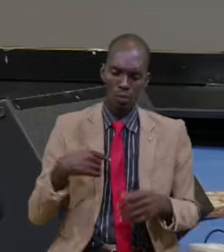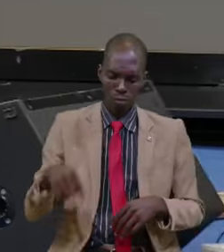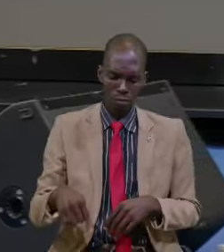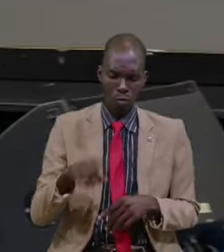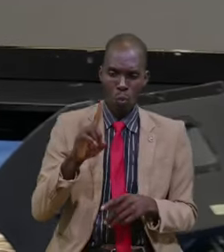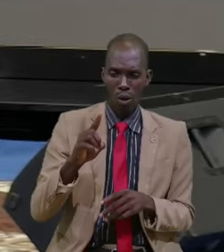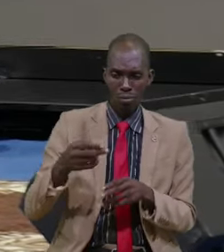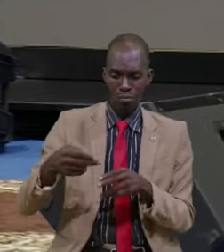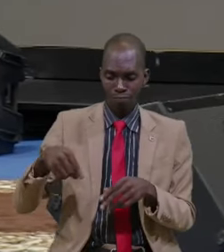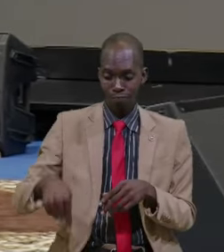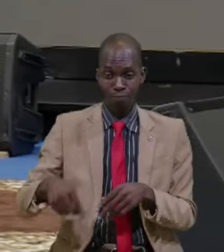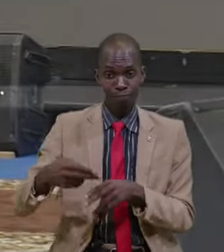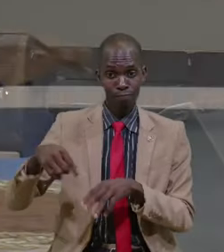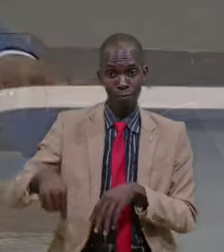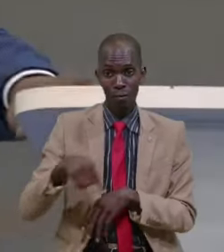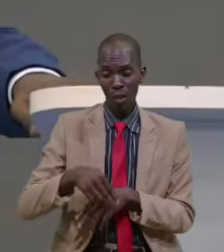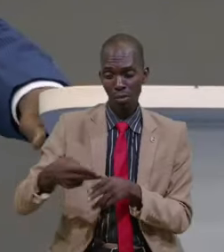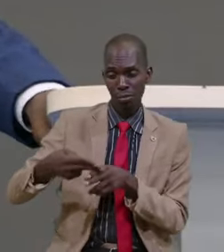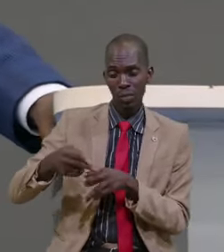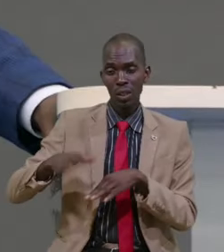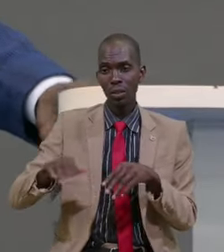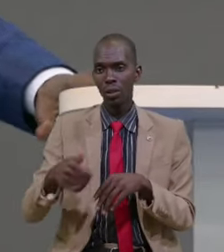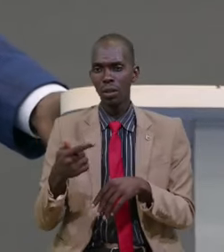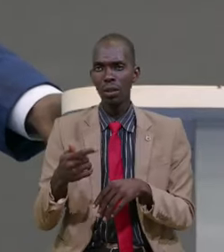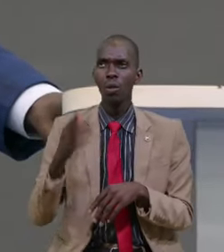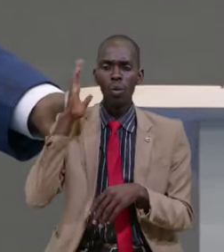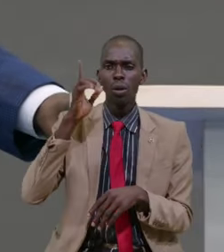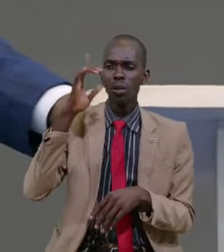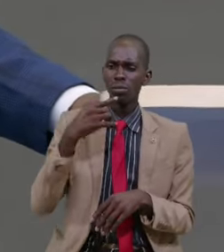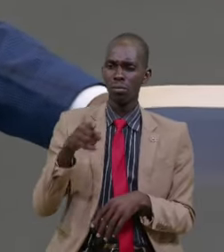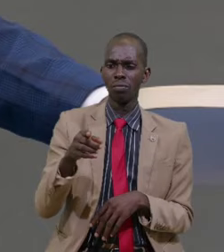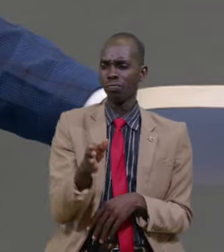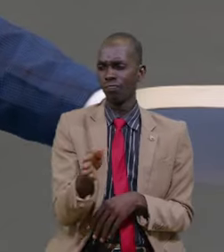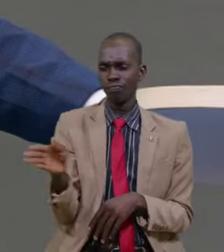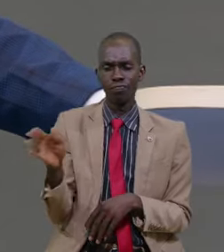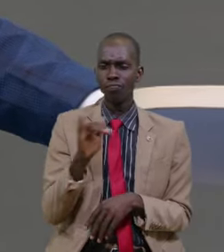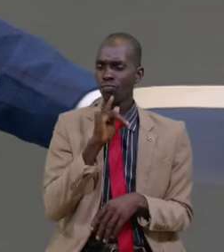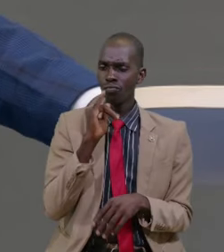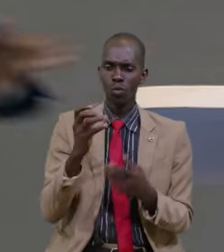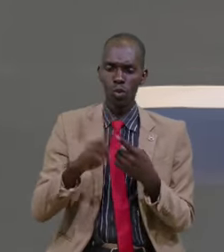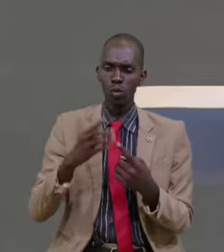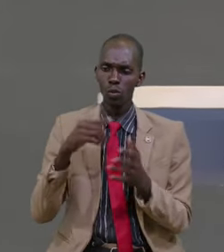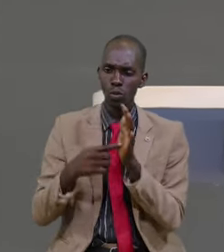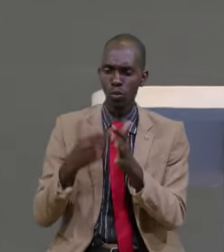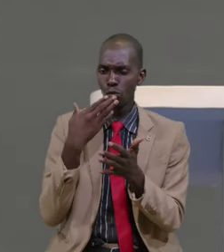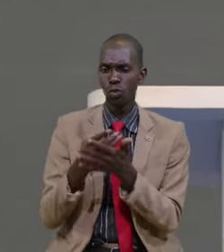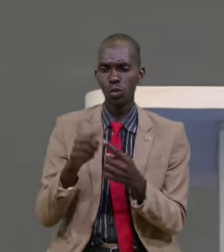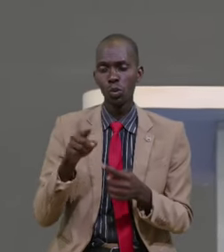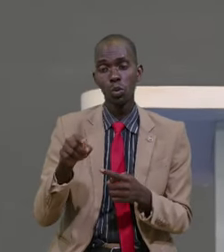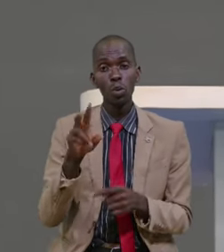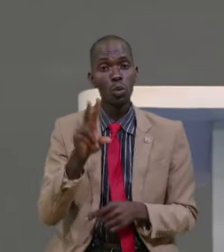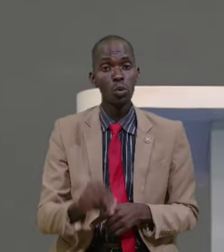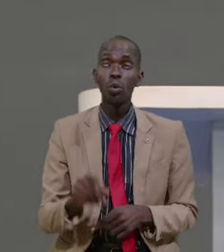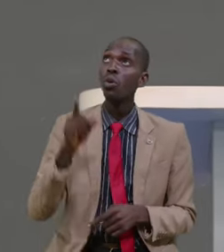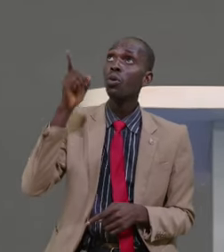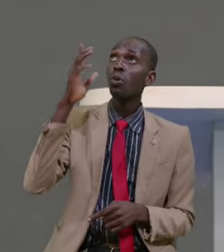and will he say, go aside, I don't want to be good to you. Will he say that? No, he is good